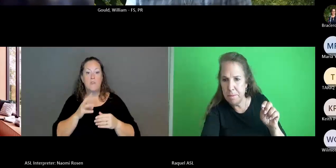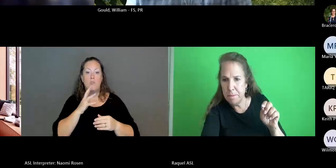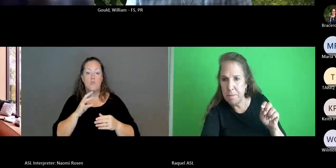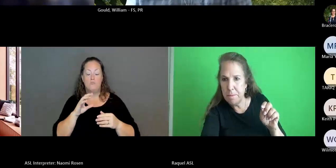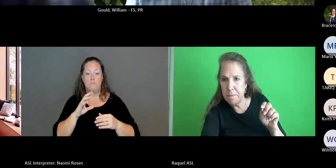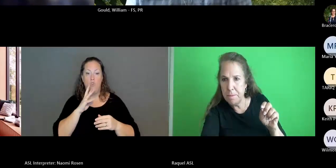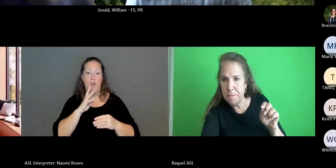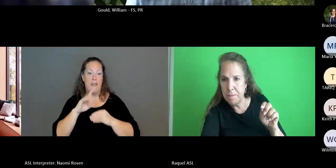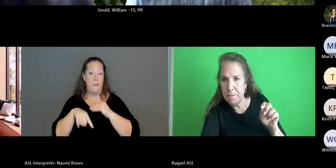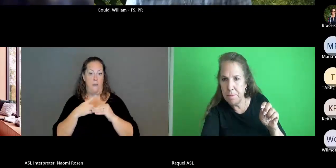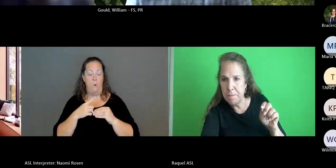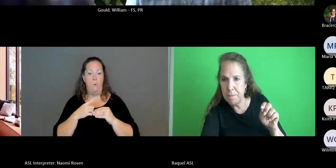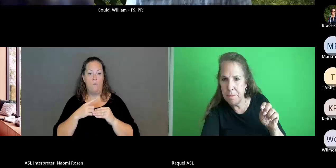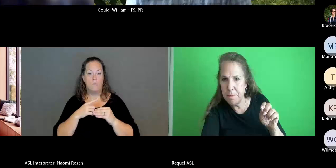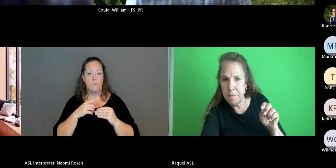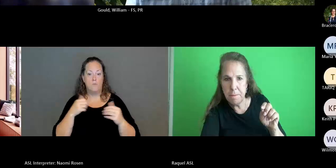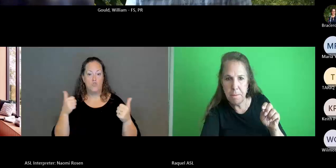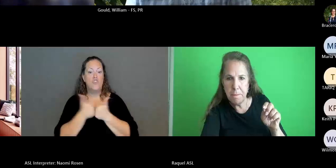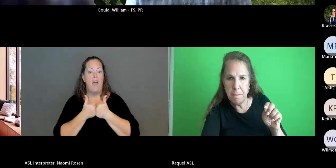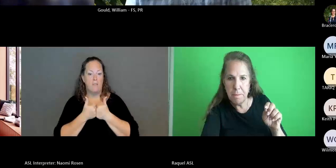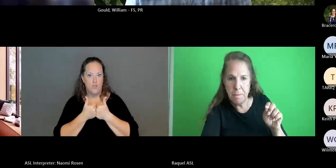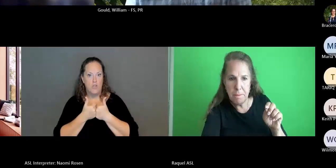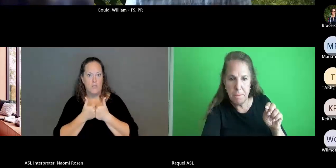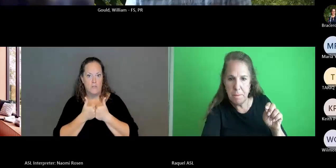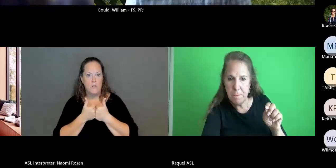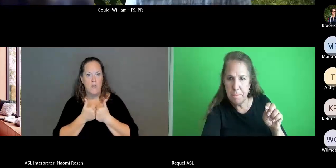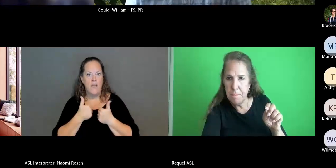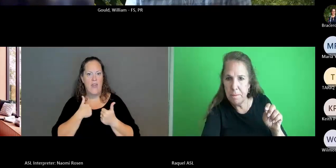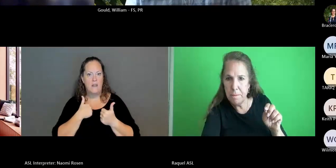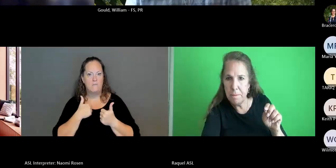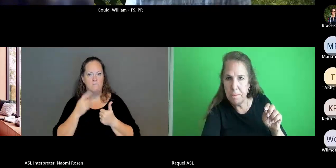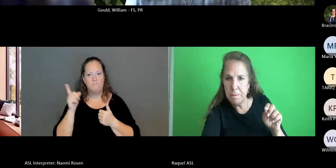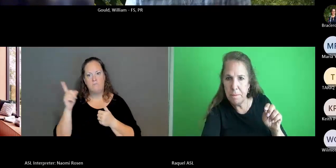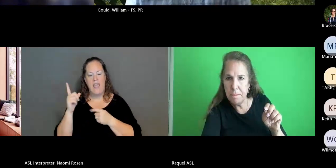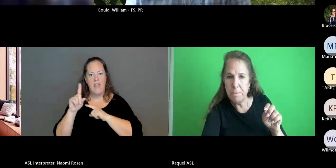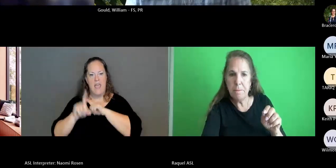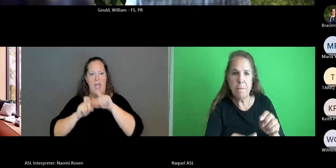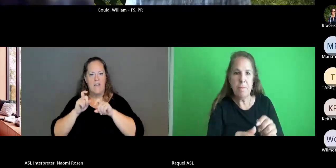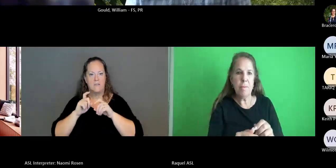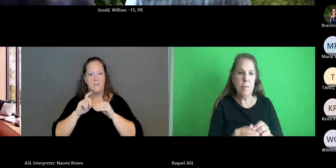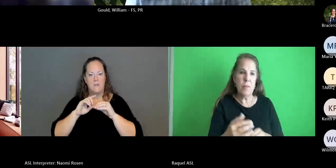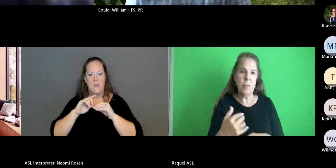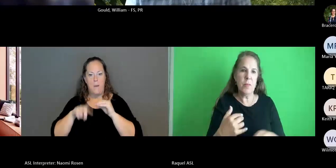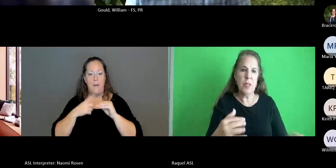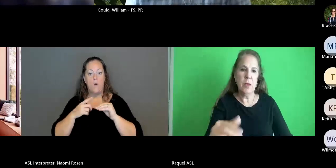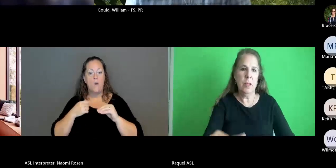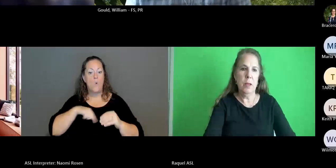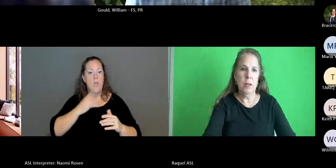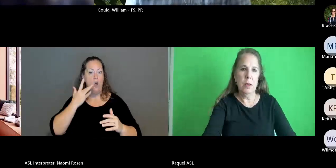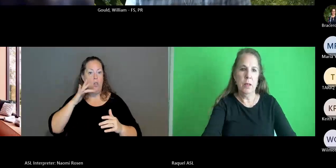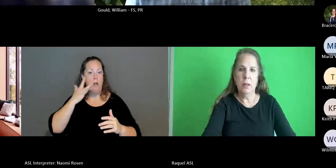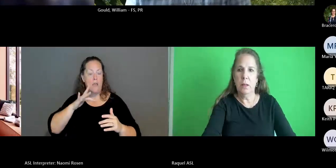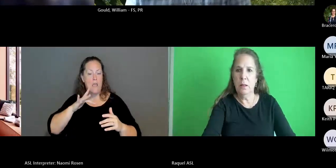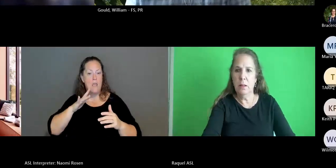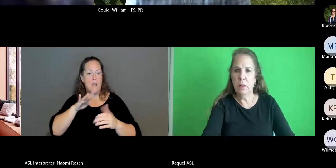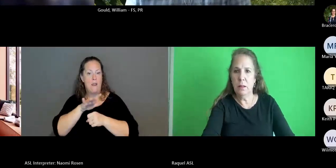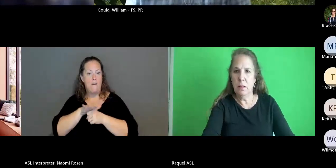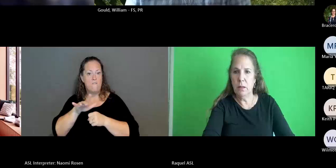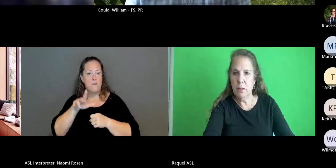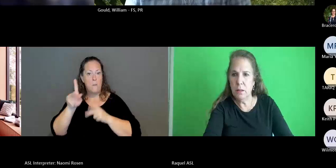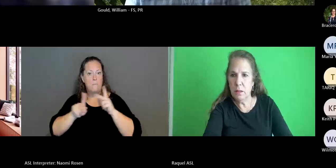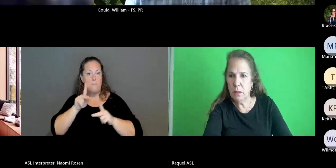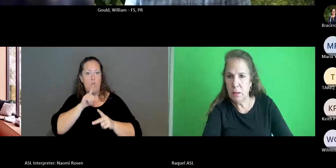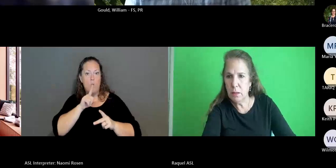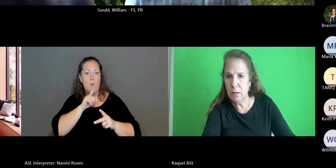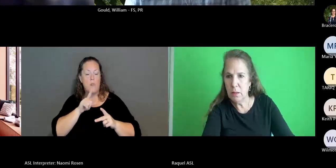challenges that Loderai asked about, we are fortunate enough that people are really